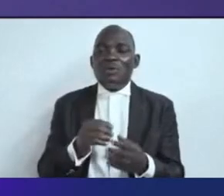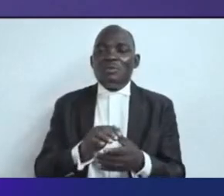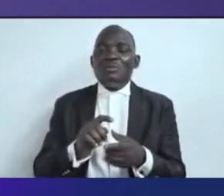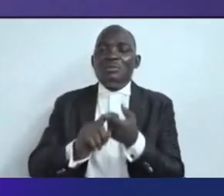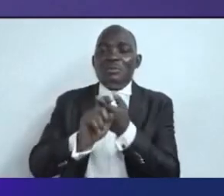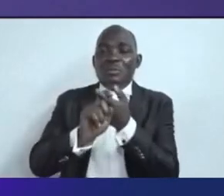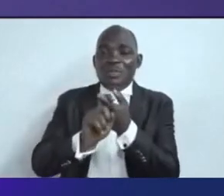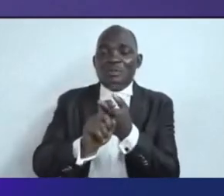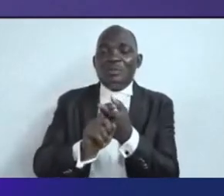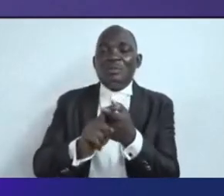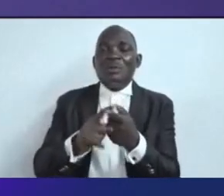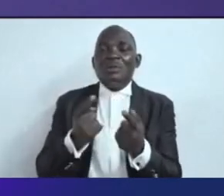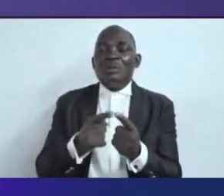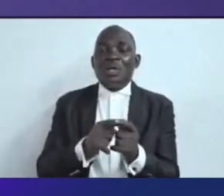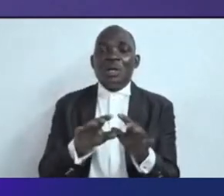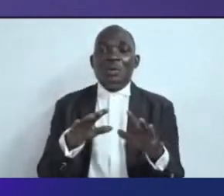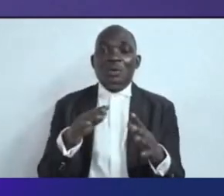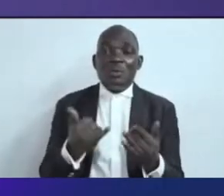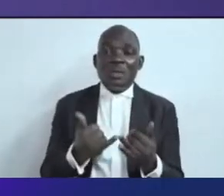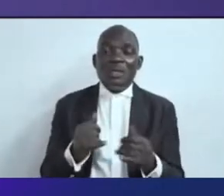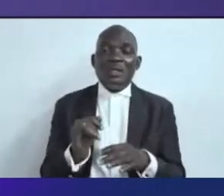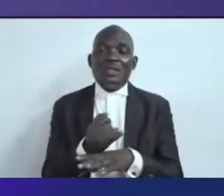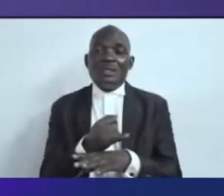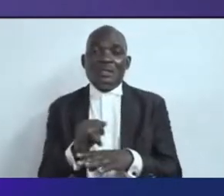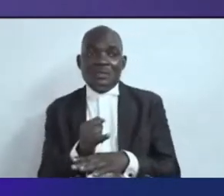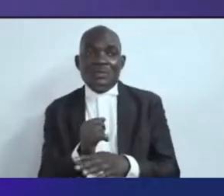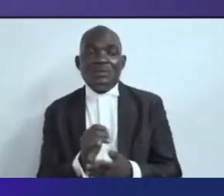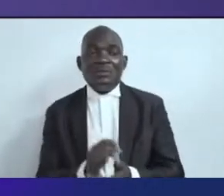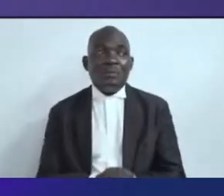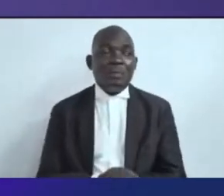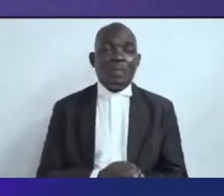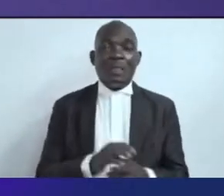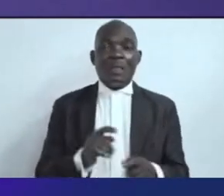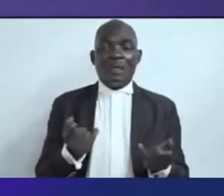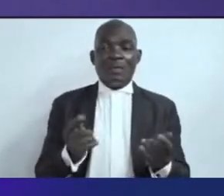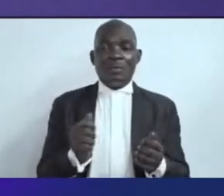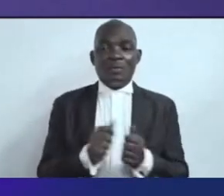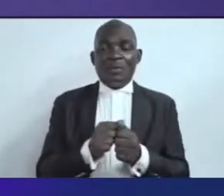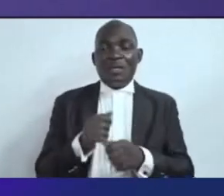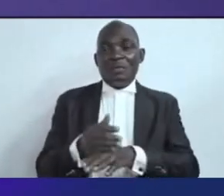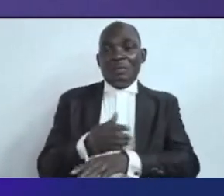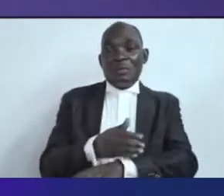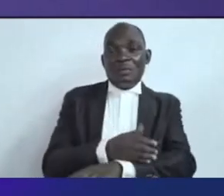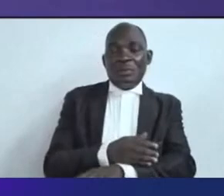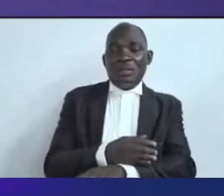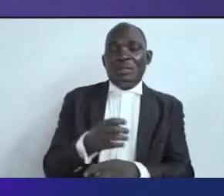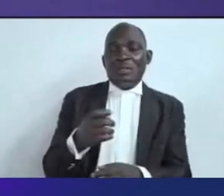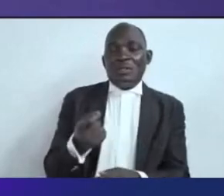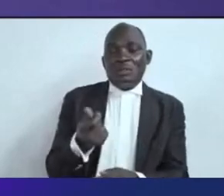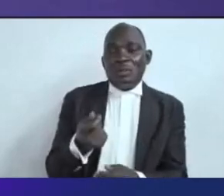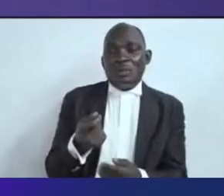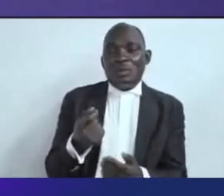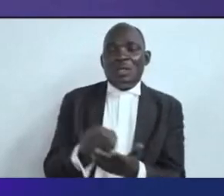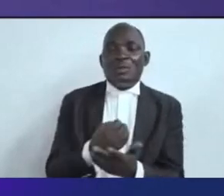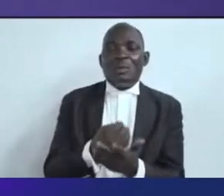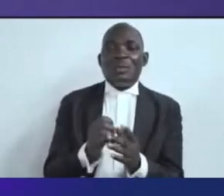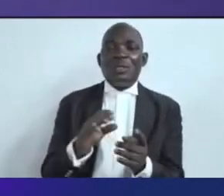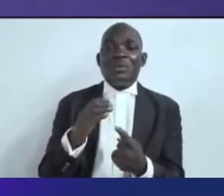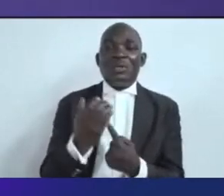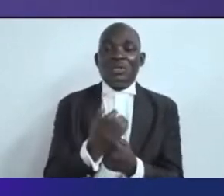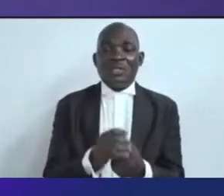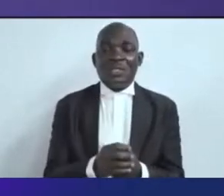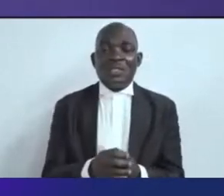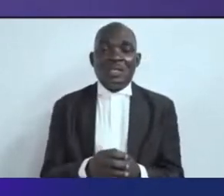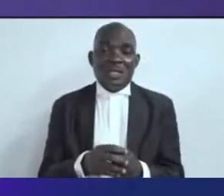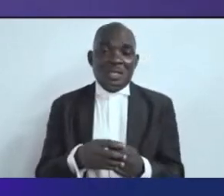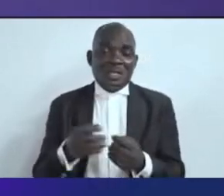sentiments about company and industry prospects amidst improving macroeconomic conditions. The